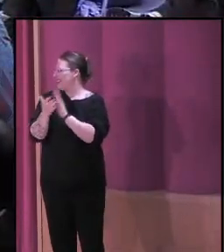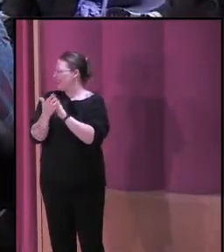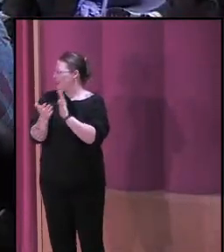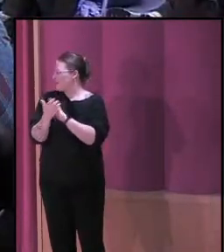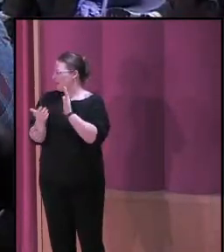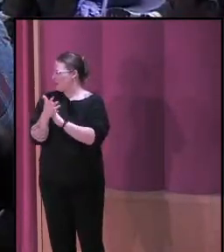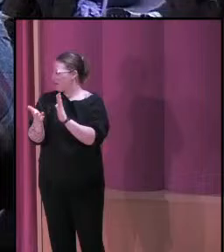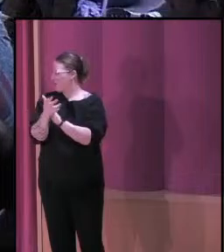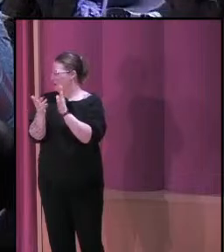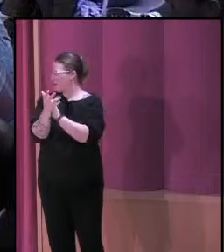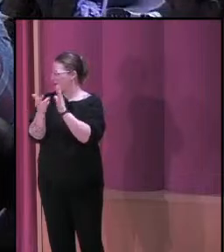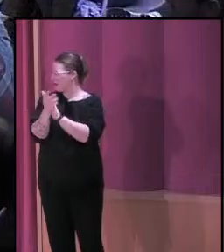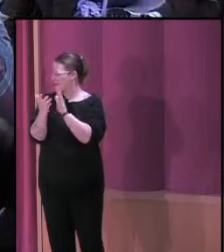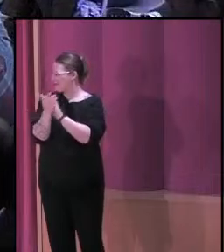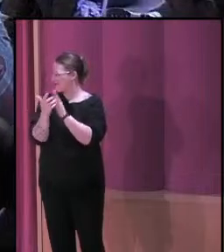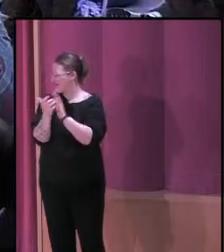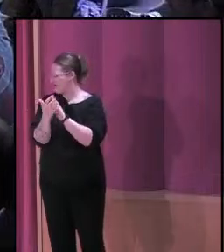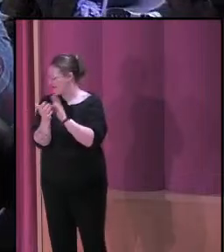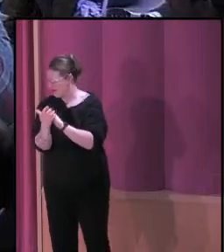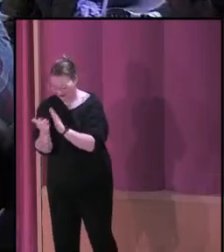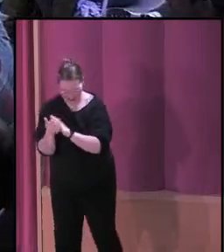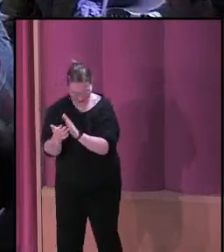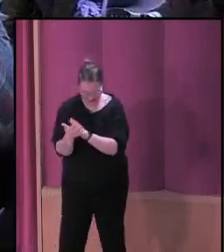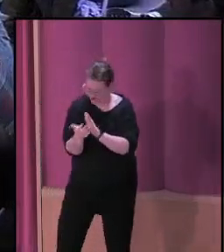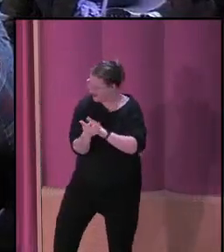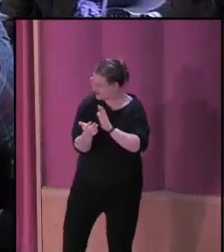You can go back to your seat now. Thanks for helping out.